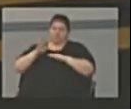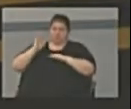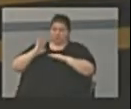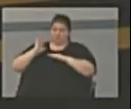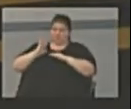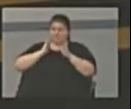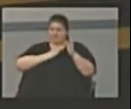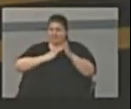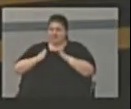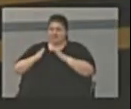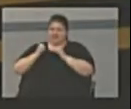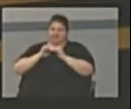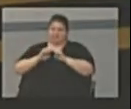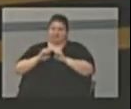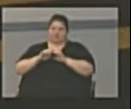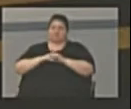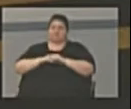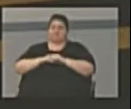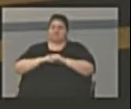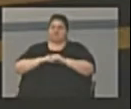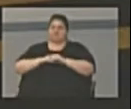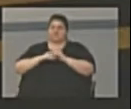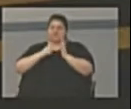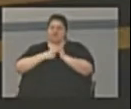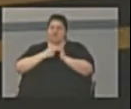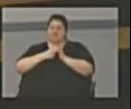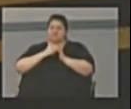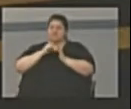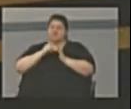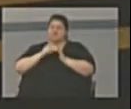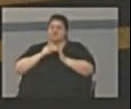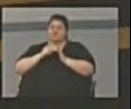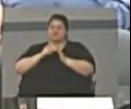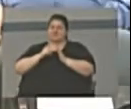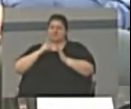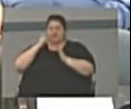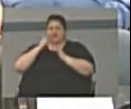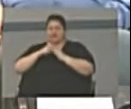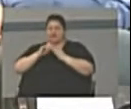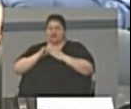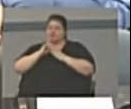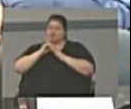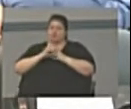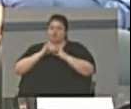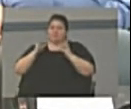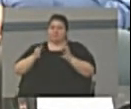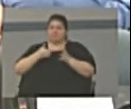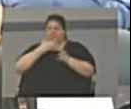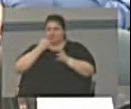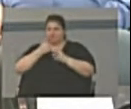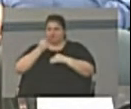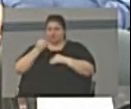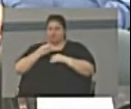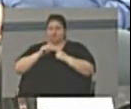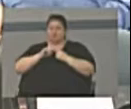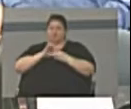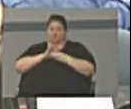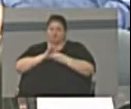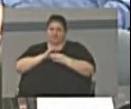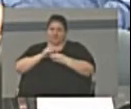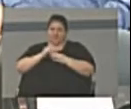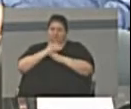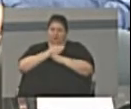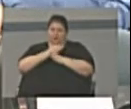And then something I think that we have lacked in and we can really do a better job with is better coordinating and having partnerships with